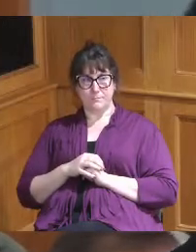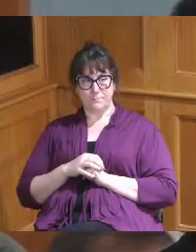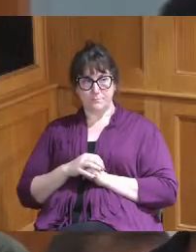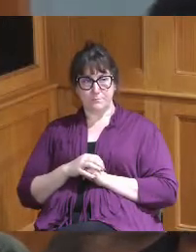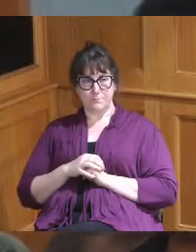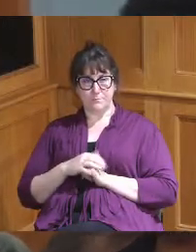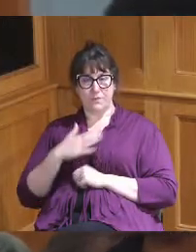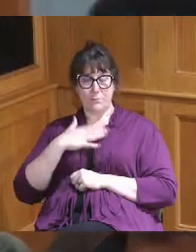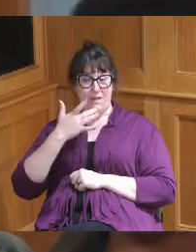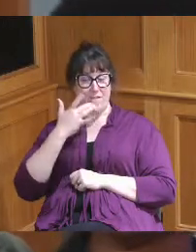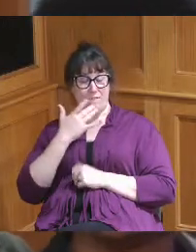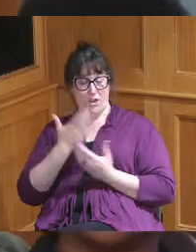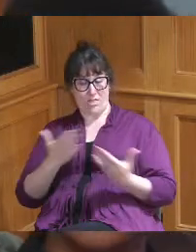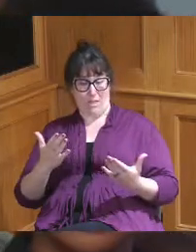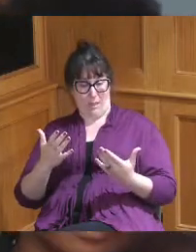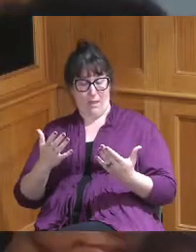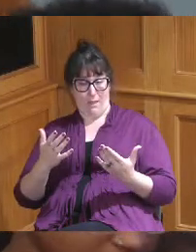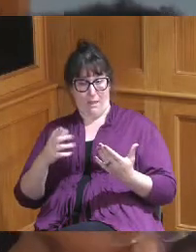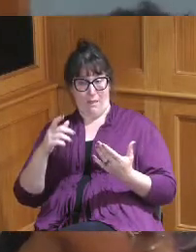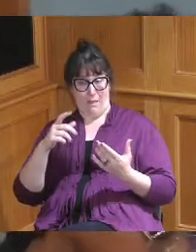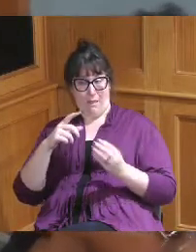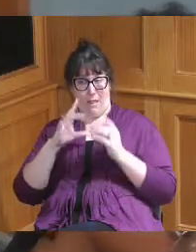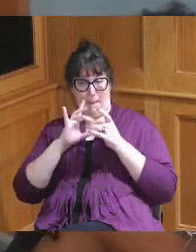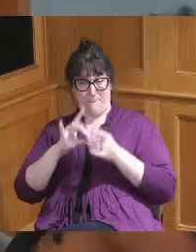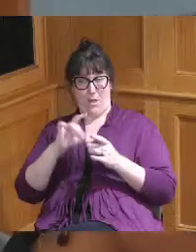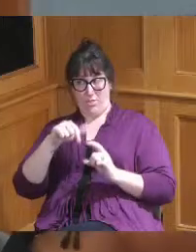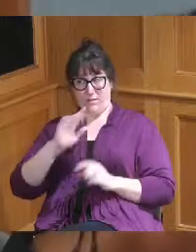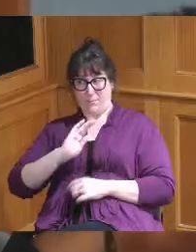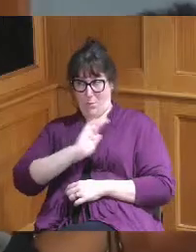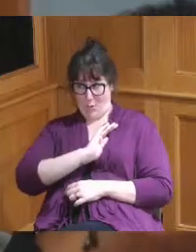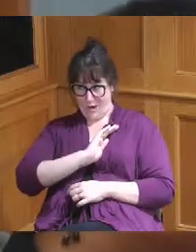My favorite thing about the Youth Advisory Board is our